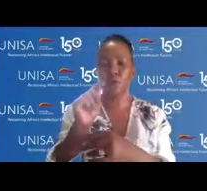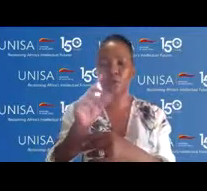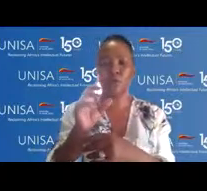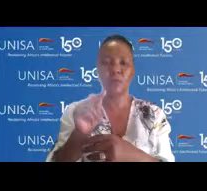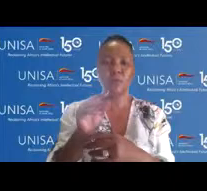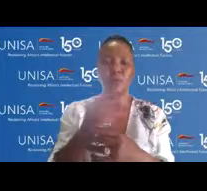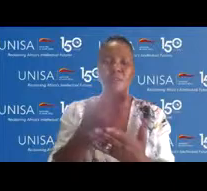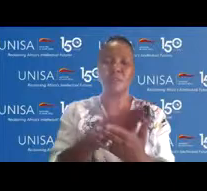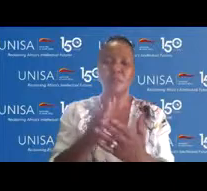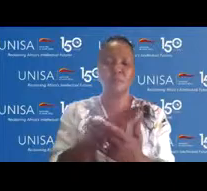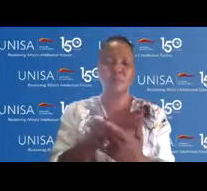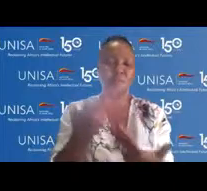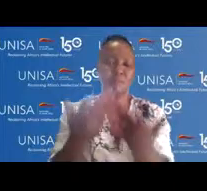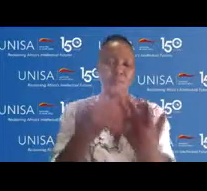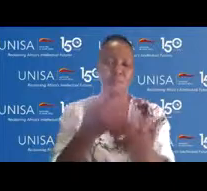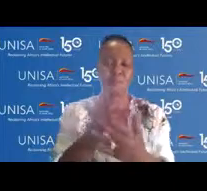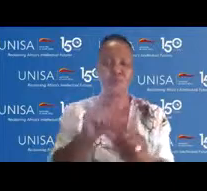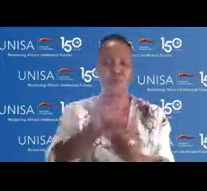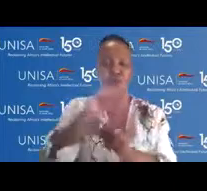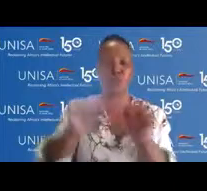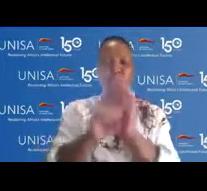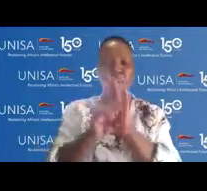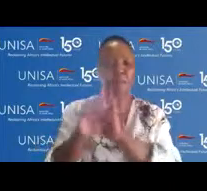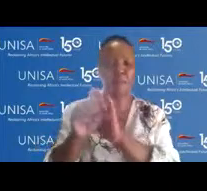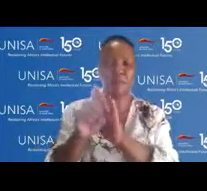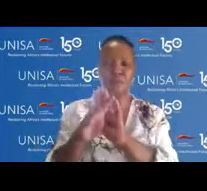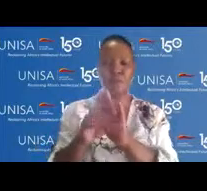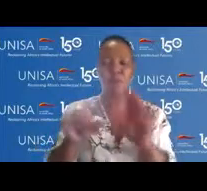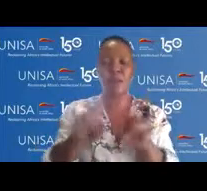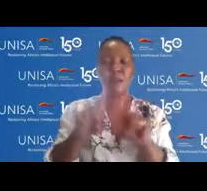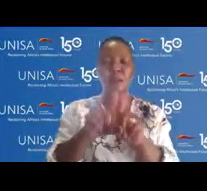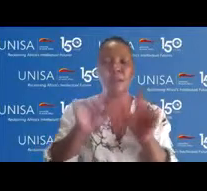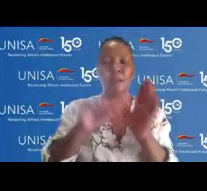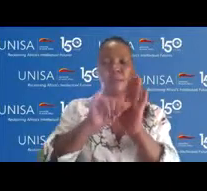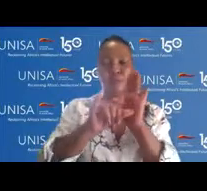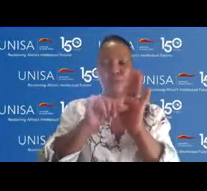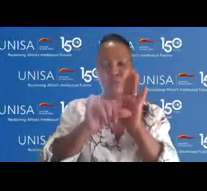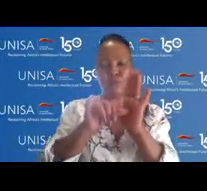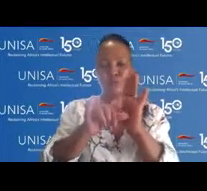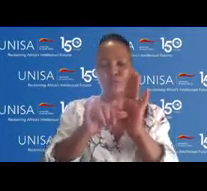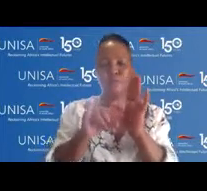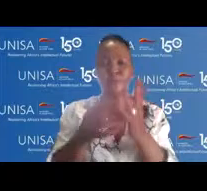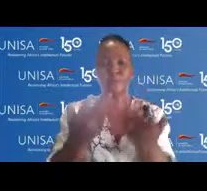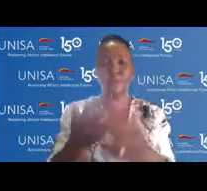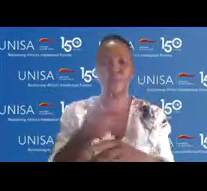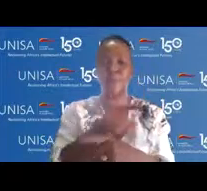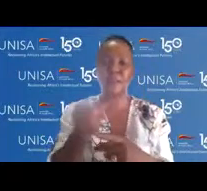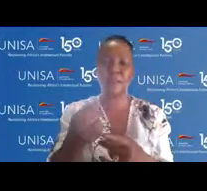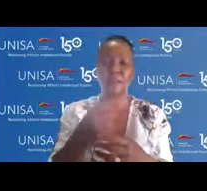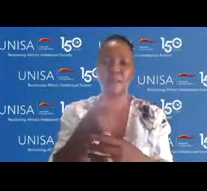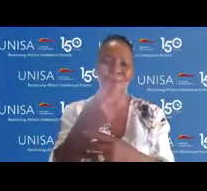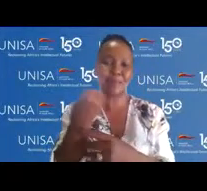is social media, such as YouTube, for instance. And then we've got the second part of